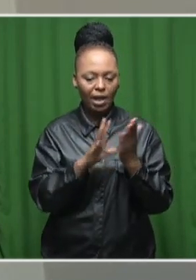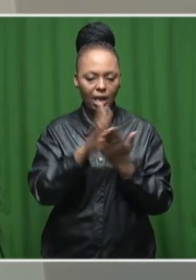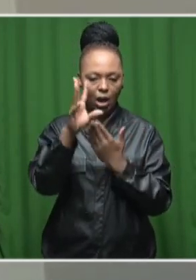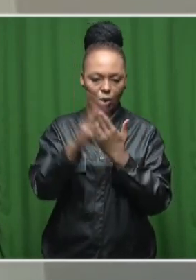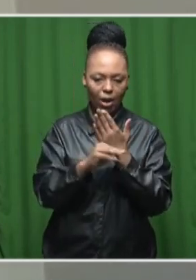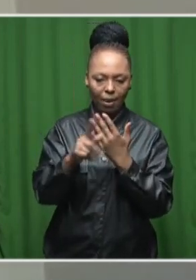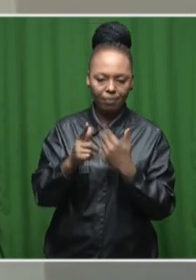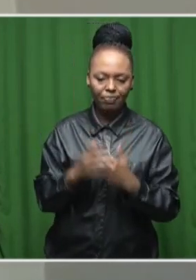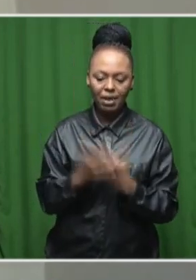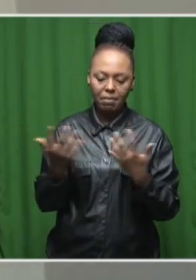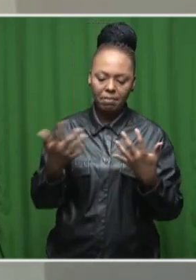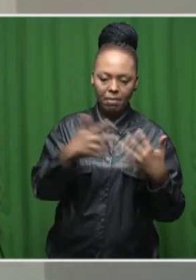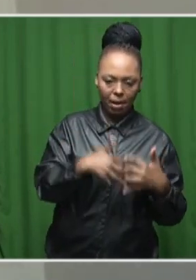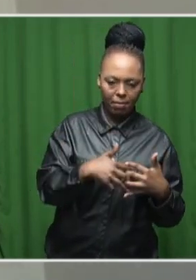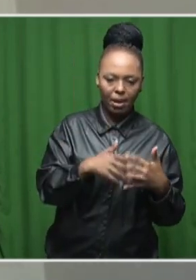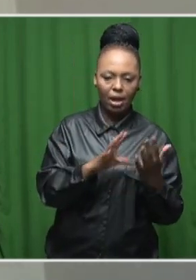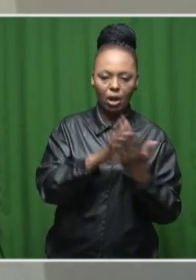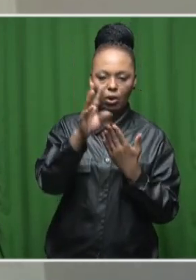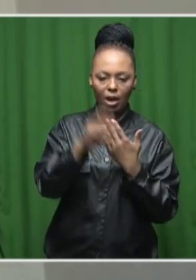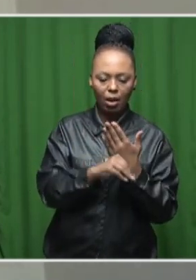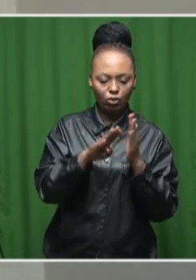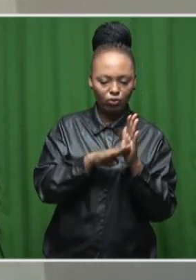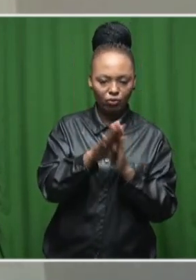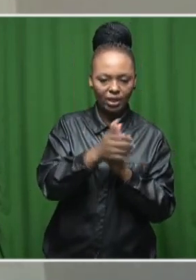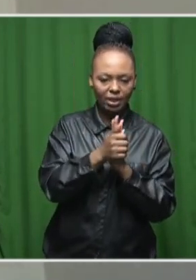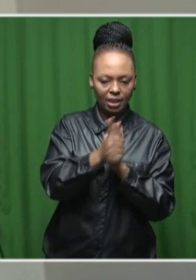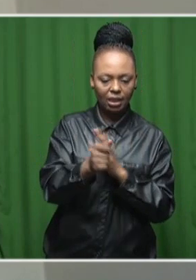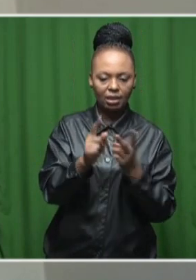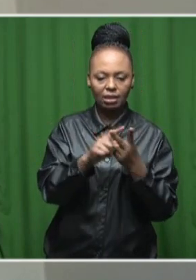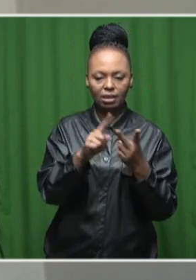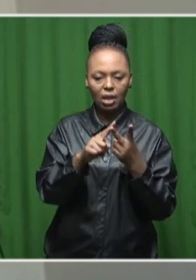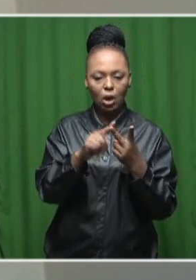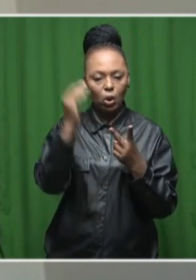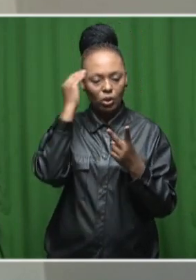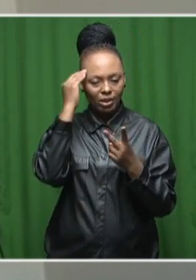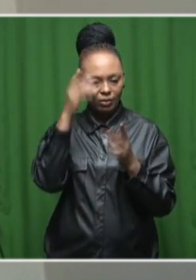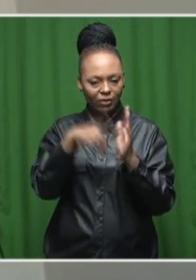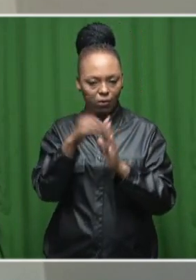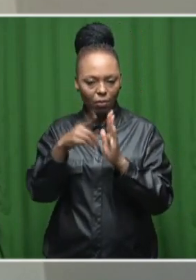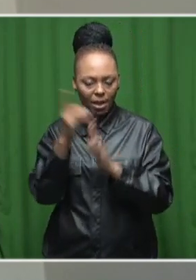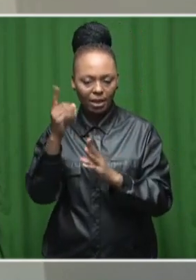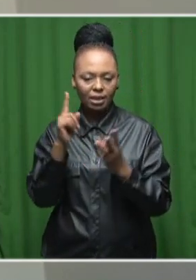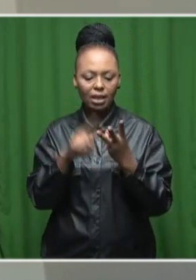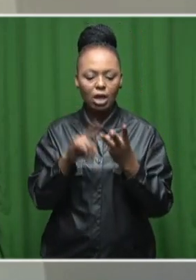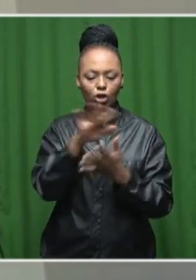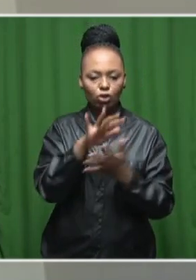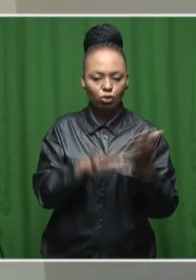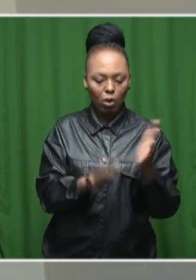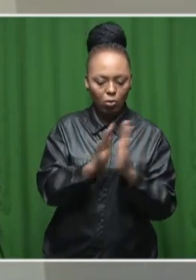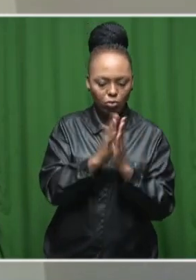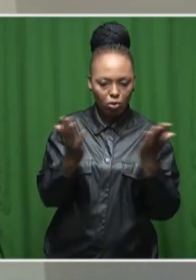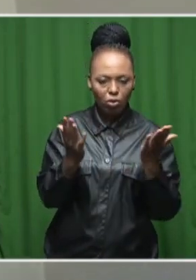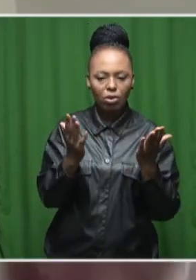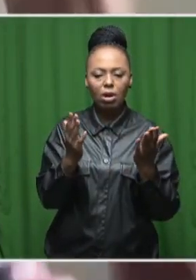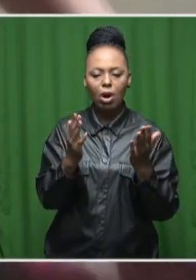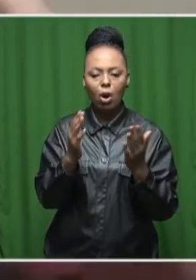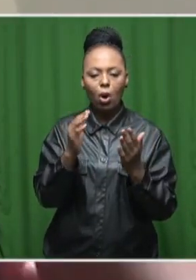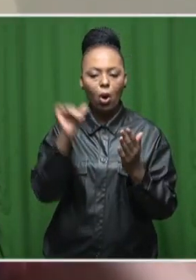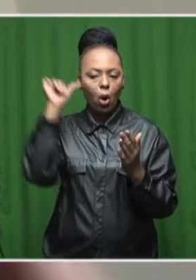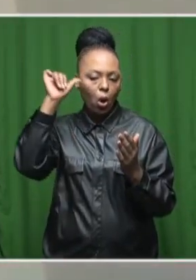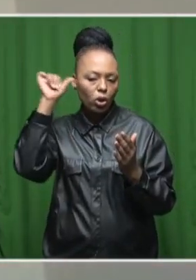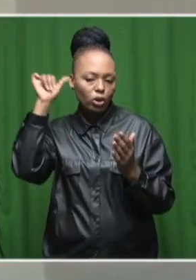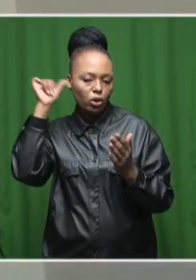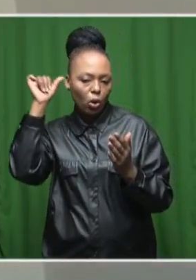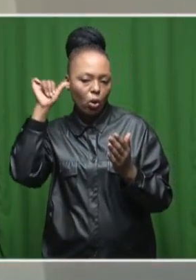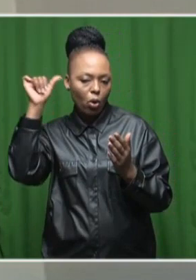So that is fine motor skills, gross motor, cognitive development. There's art, there's storybooks, audio books for the children